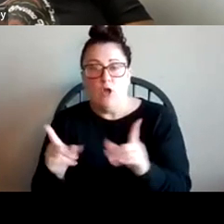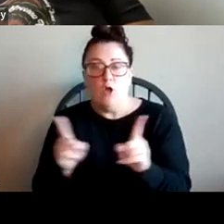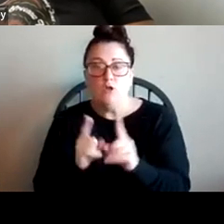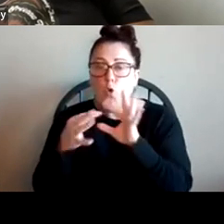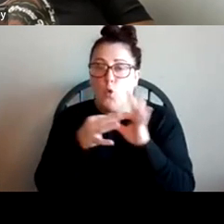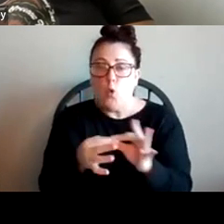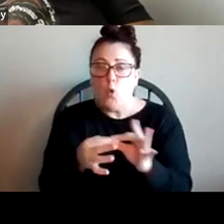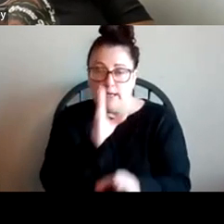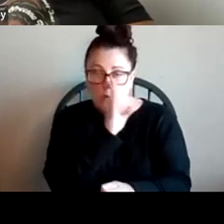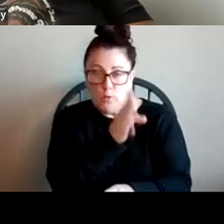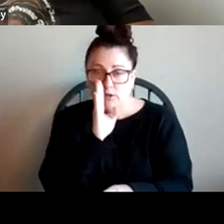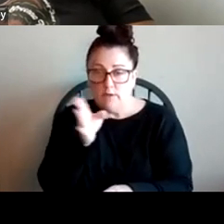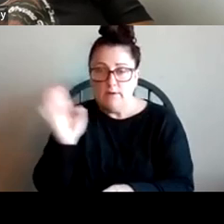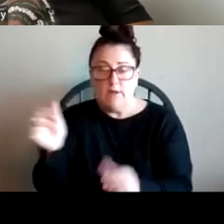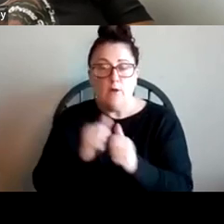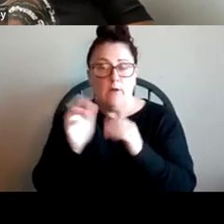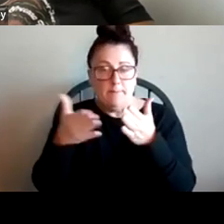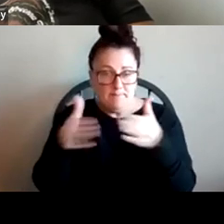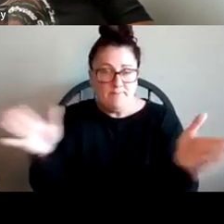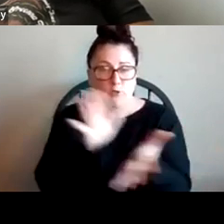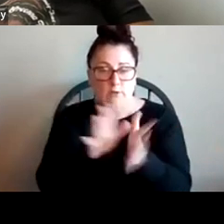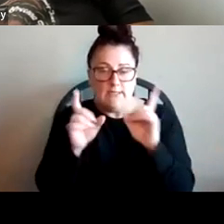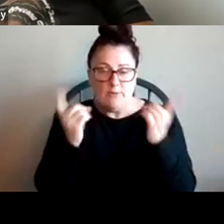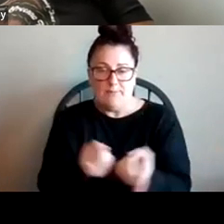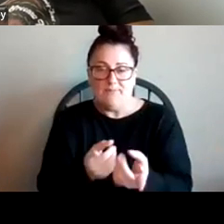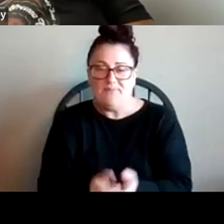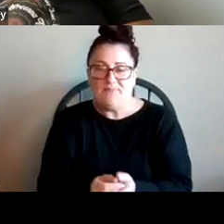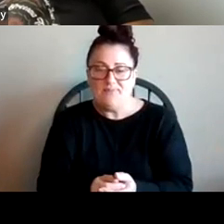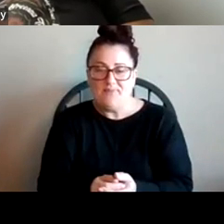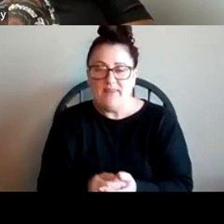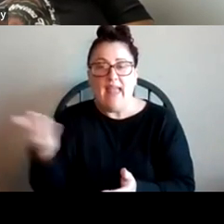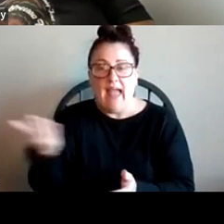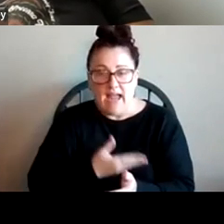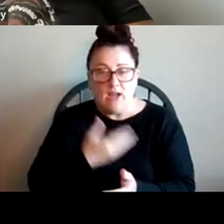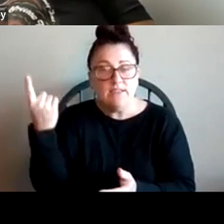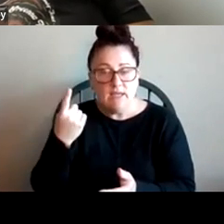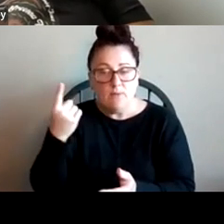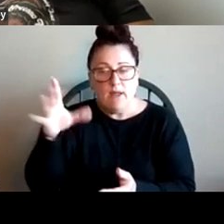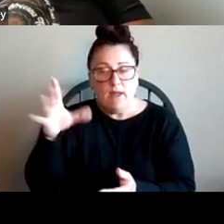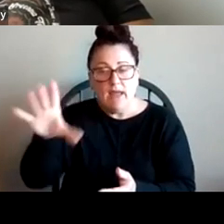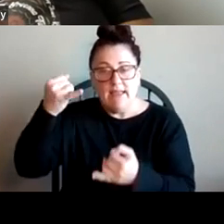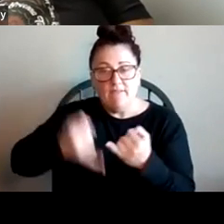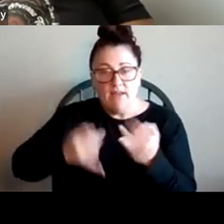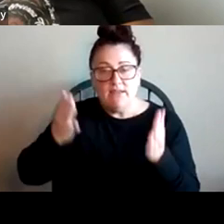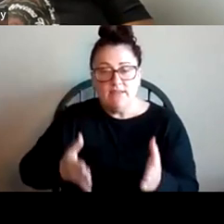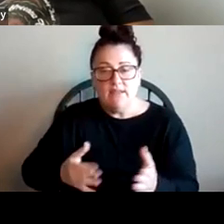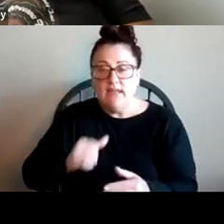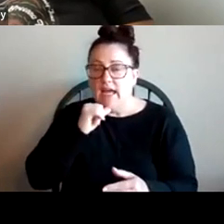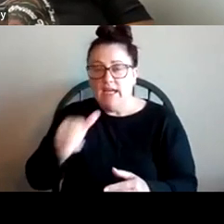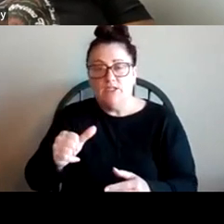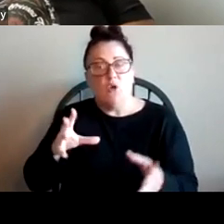coordinated direction within the overall school district. Please hire someone and select finalists and don't